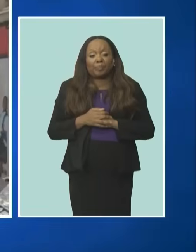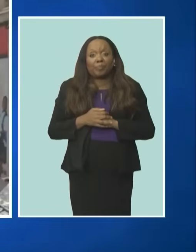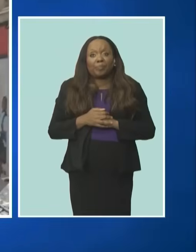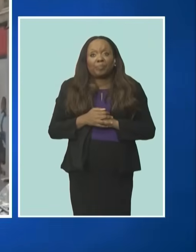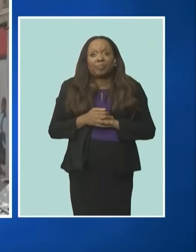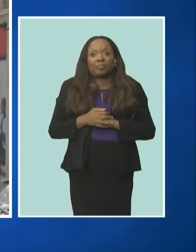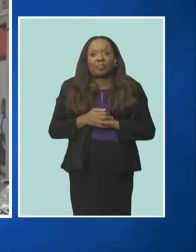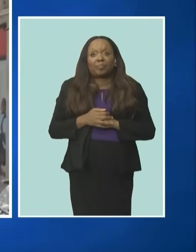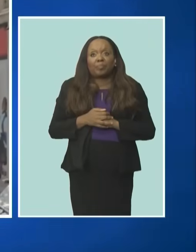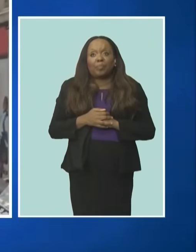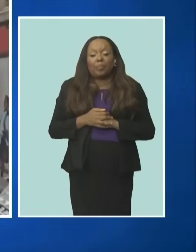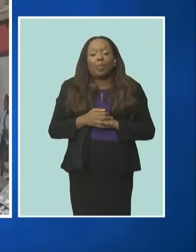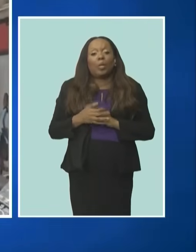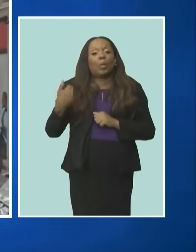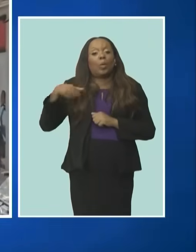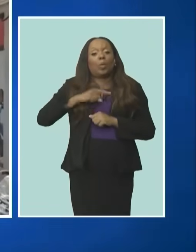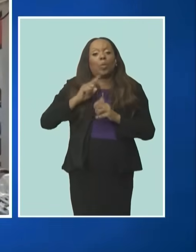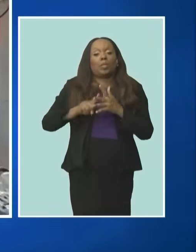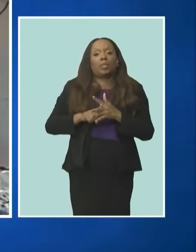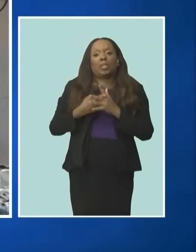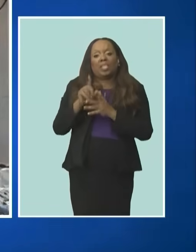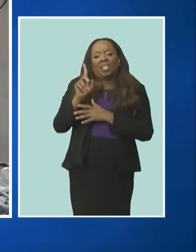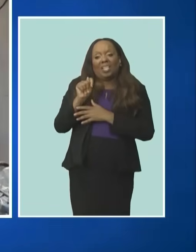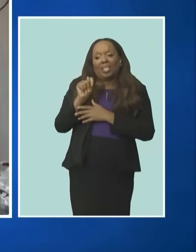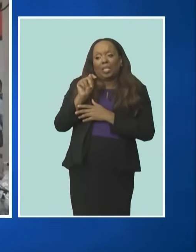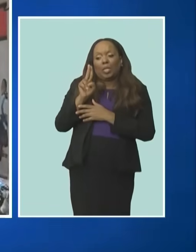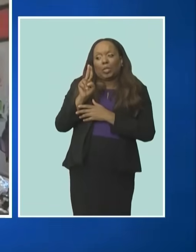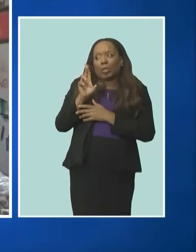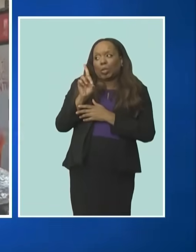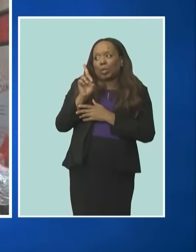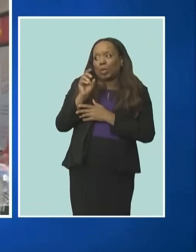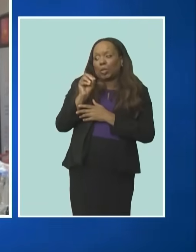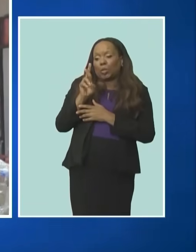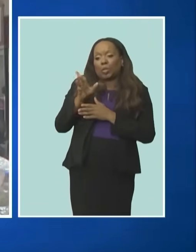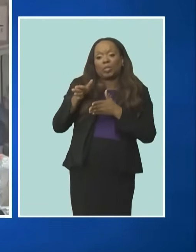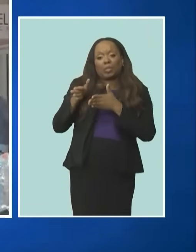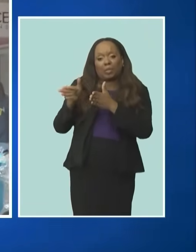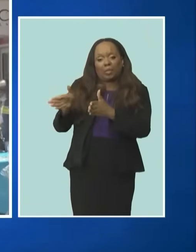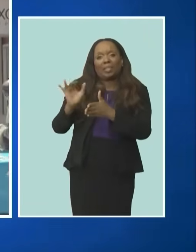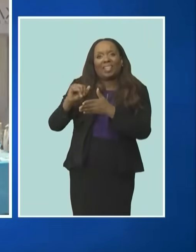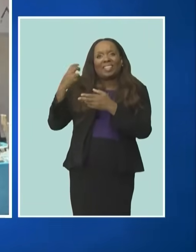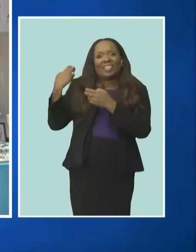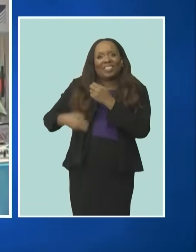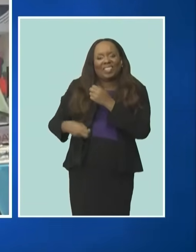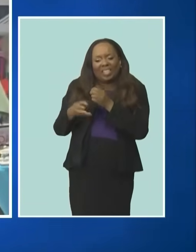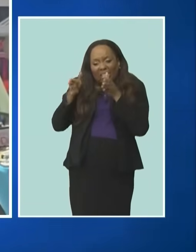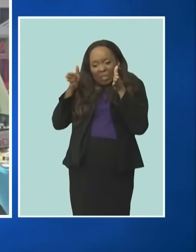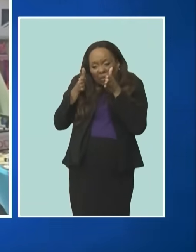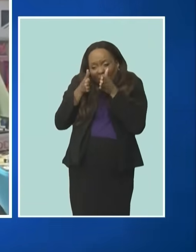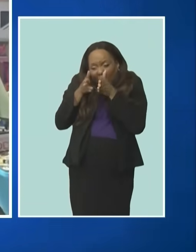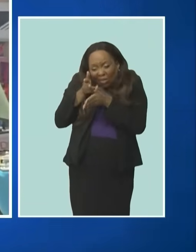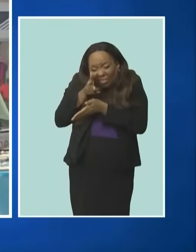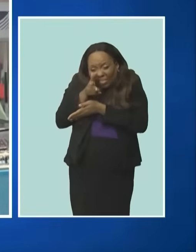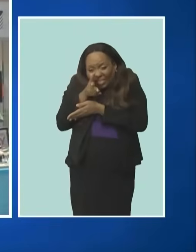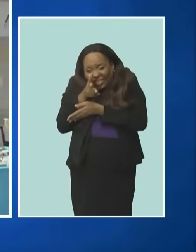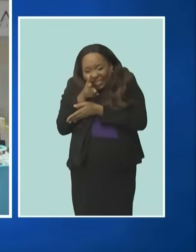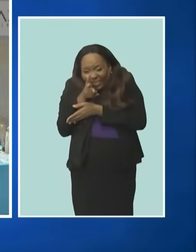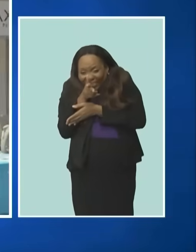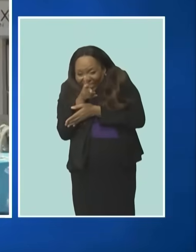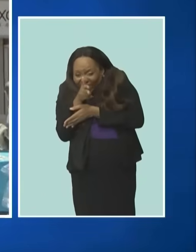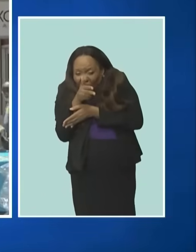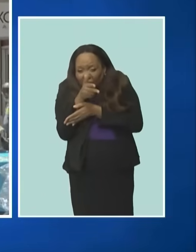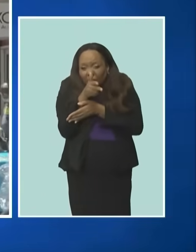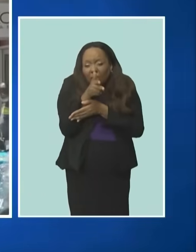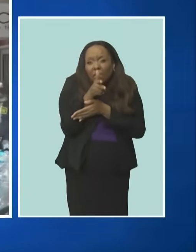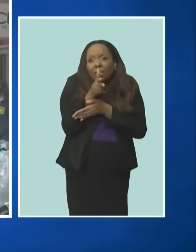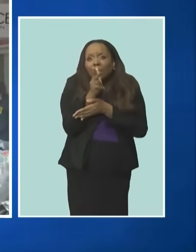The entry point from Tudor Street proved particularly difficult, as the space was too narrow for both vendors